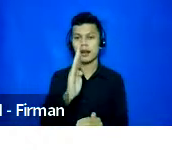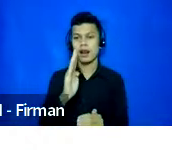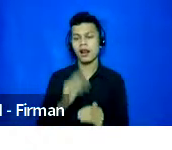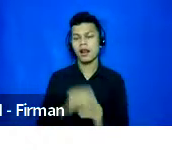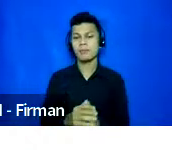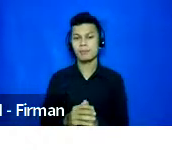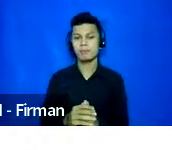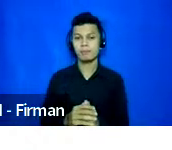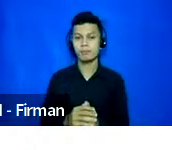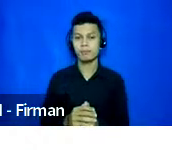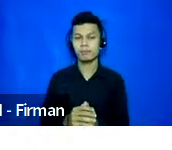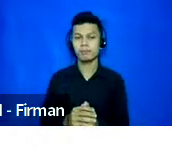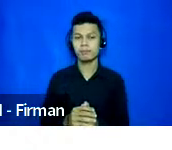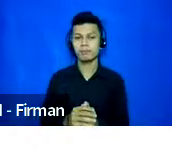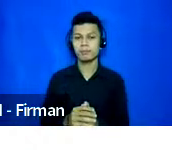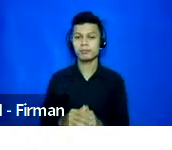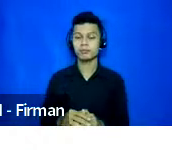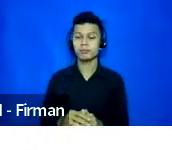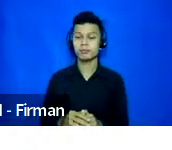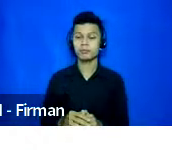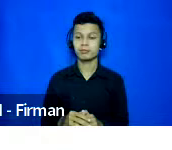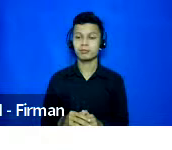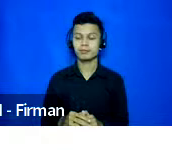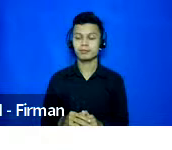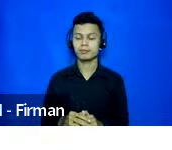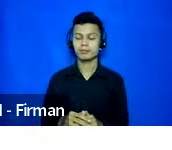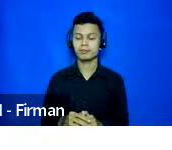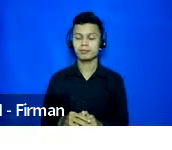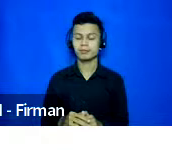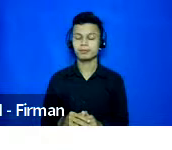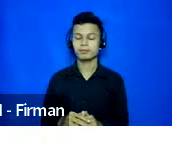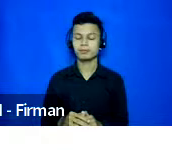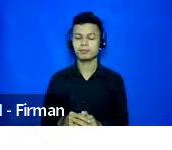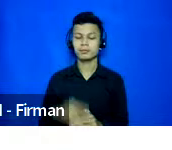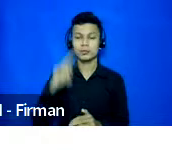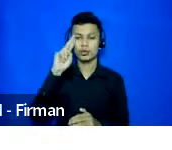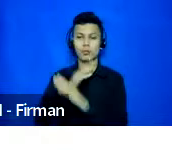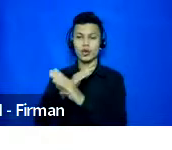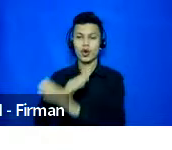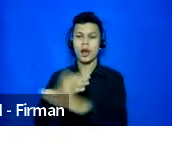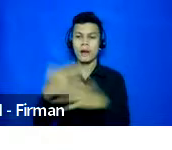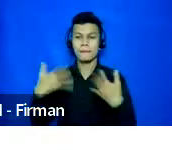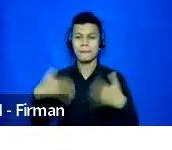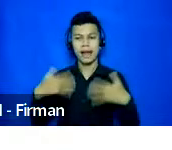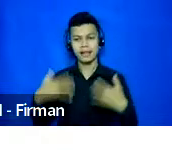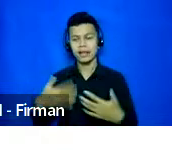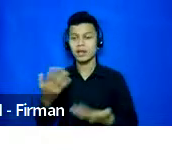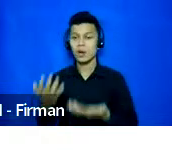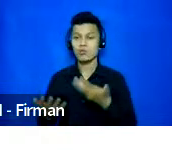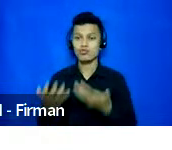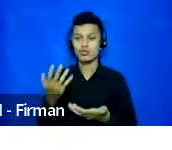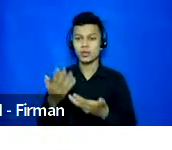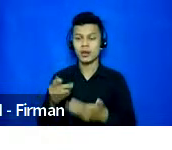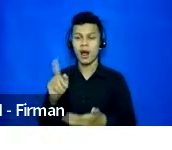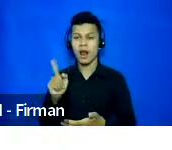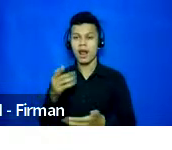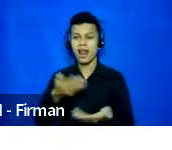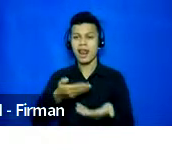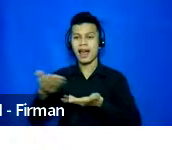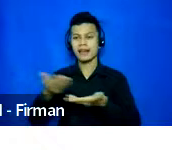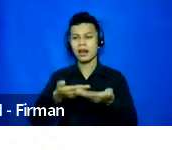allow for-profit service providers to abuse their market powers in ways that prevent people from accessing